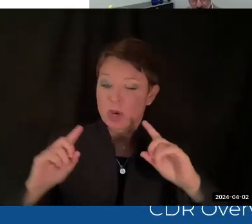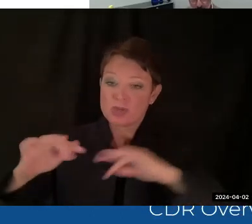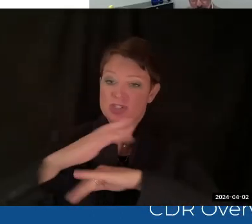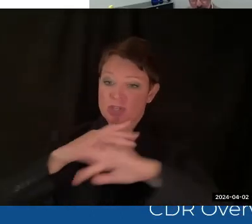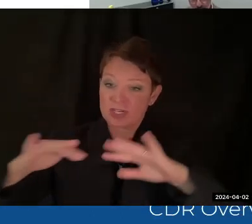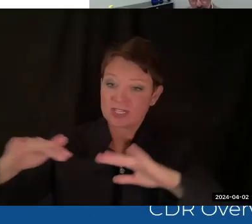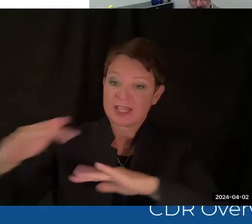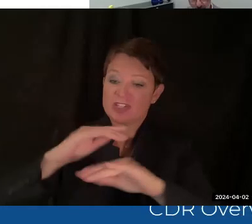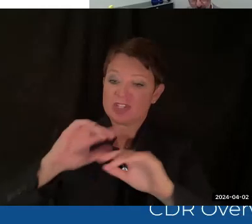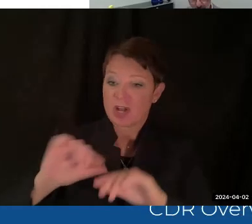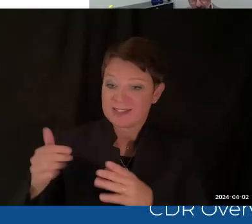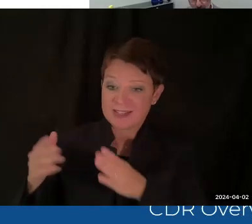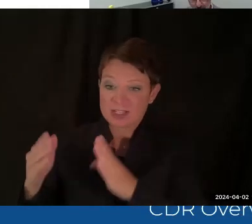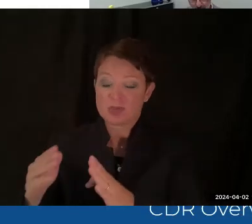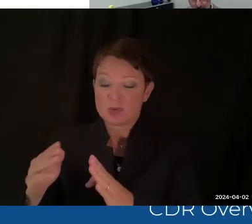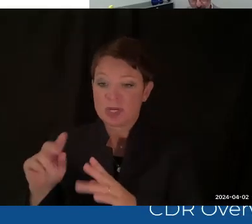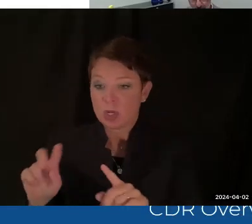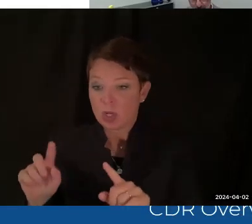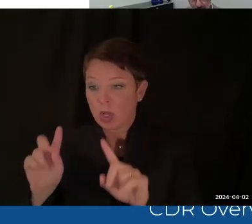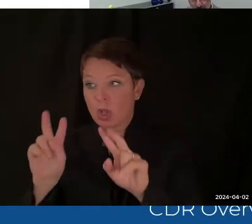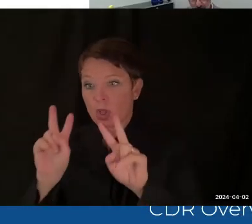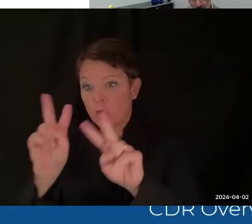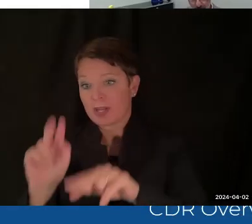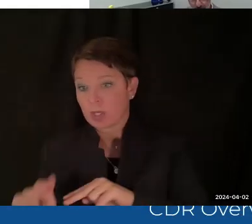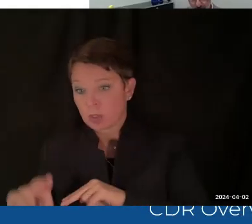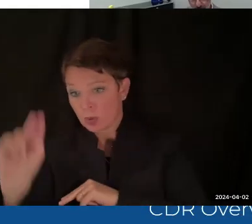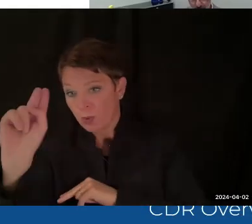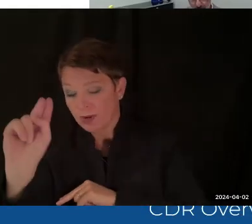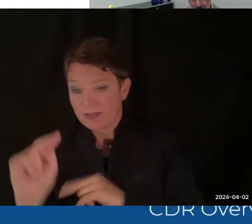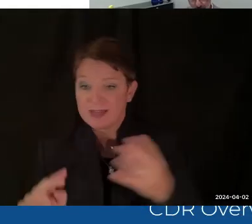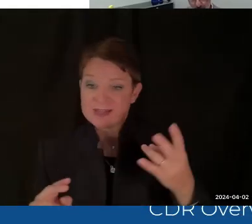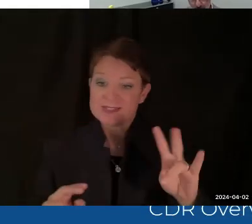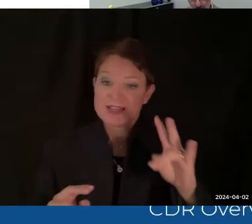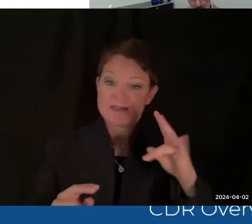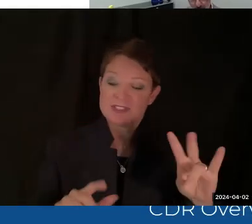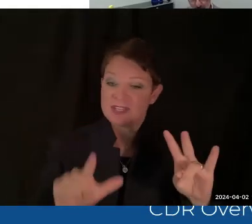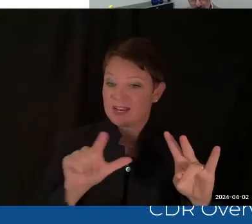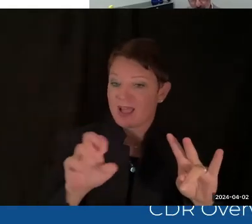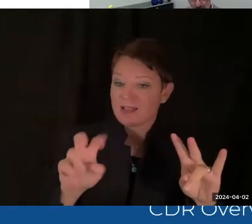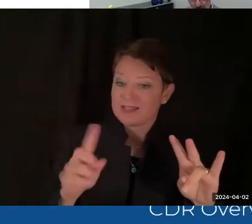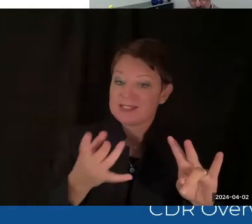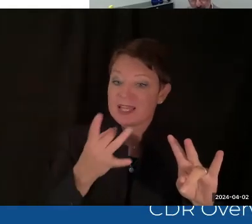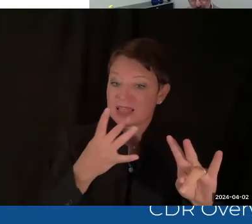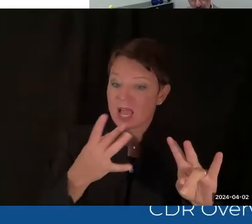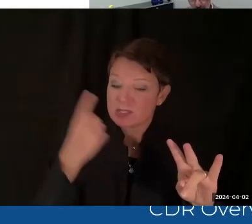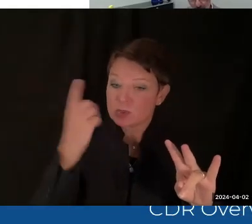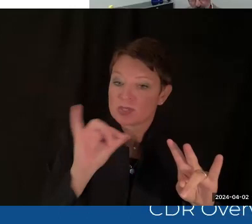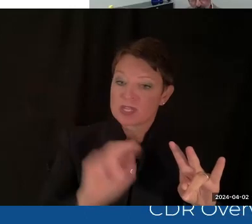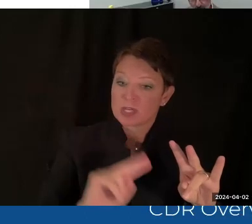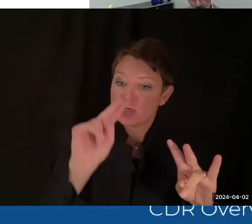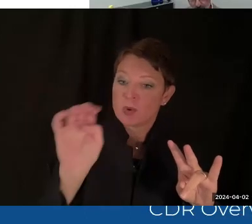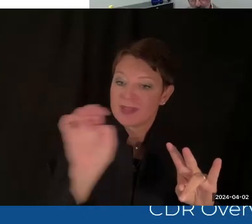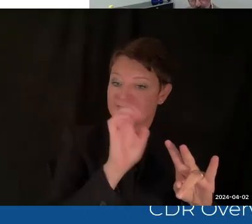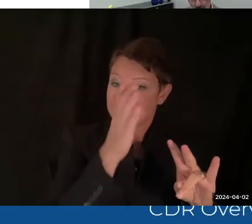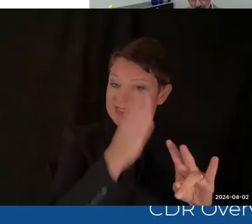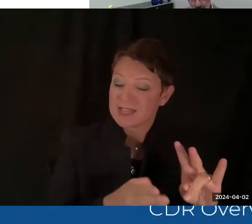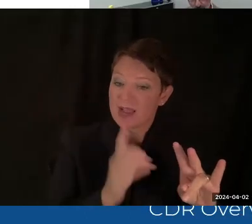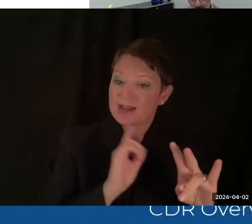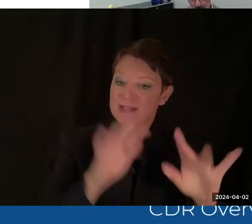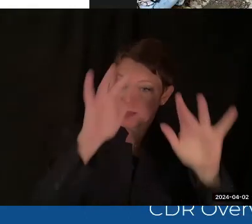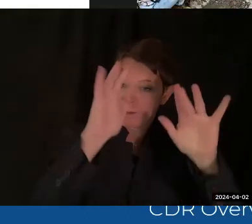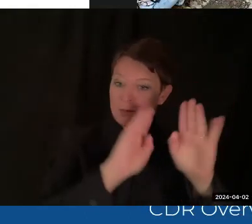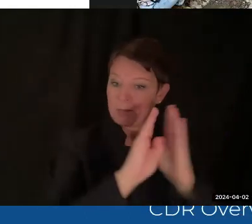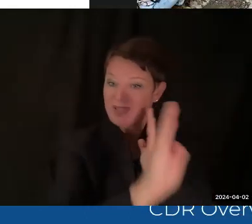view picture on 10th Street looking north. On page 17, above the LED lights, it looks like the northeast side is kind of a blank